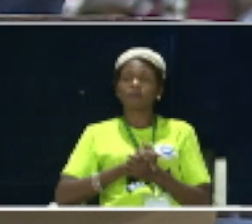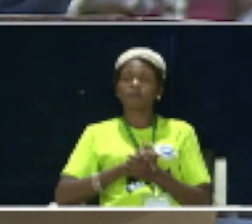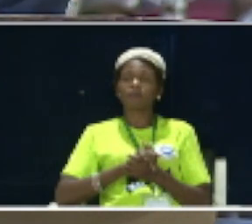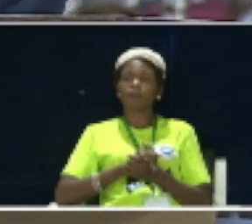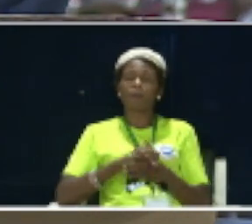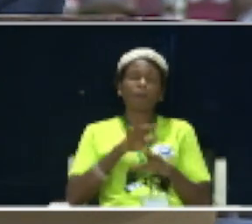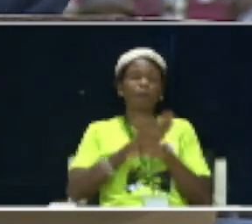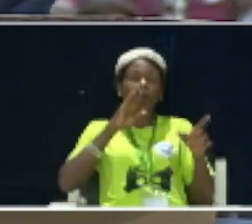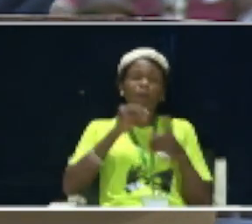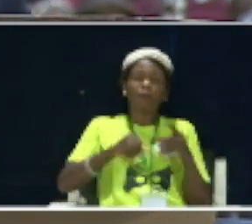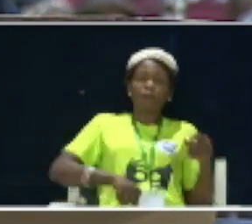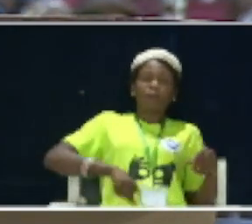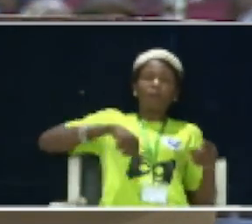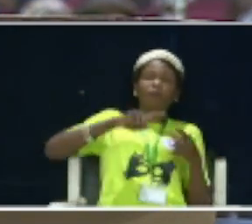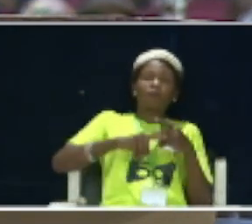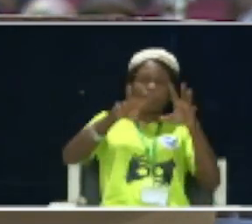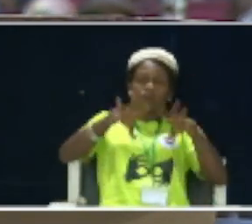Don't be too proud to accept forgiveness tonight.